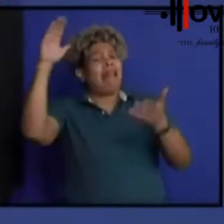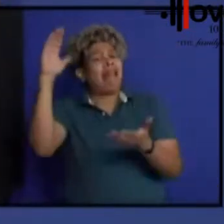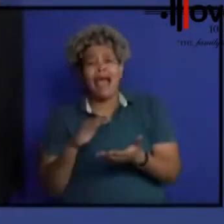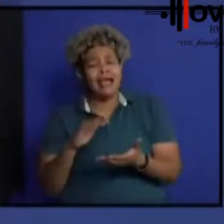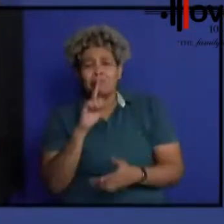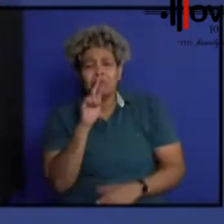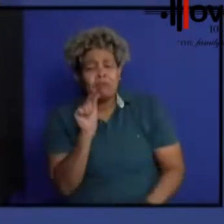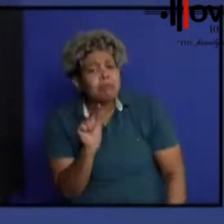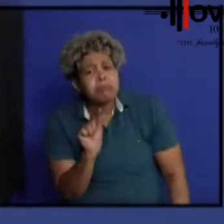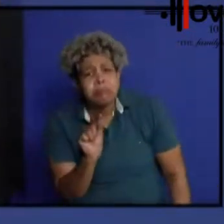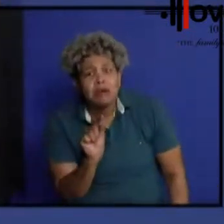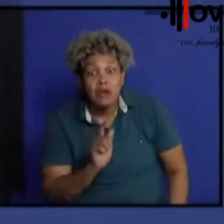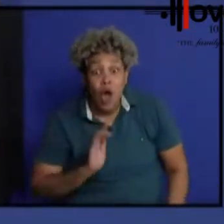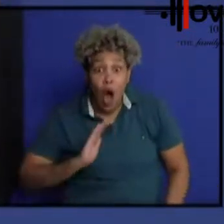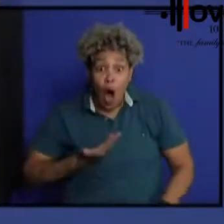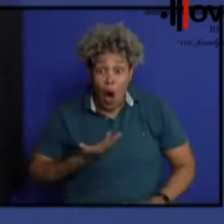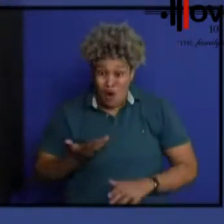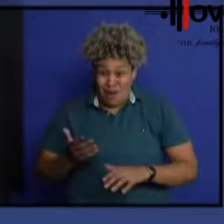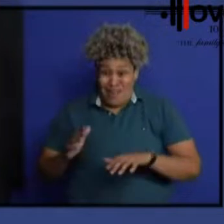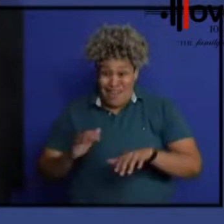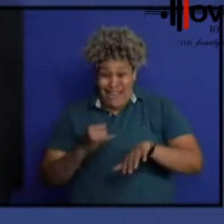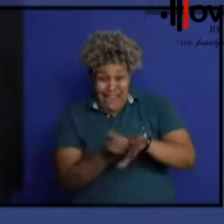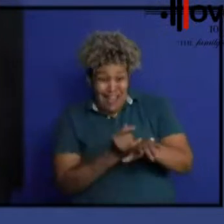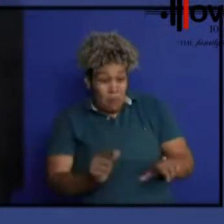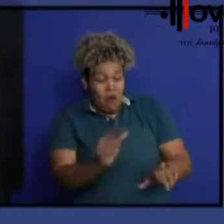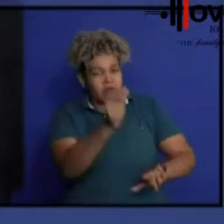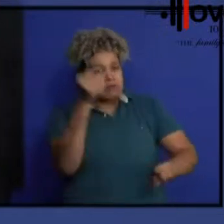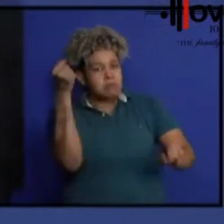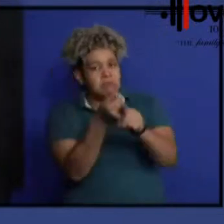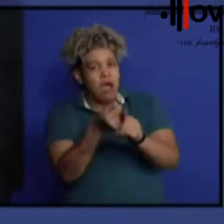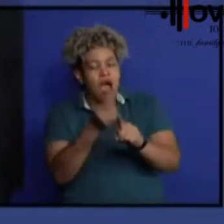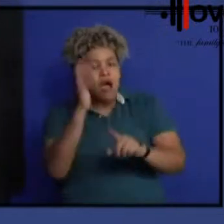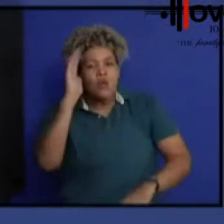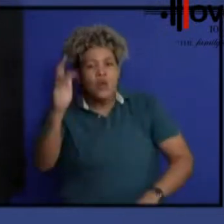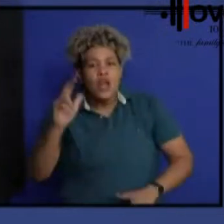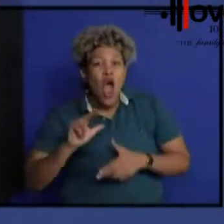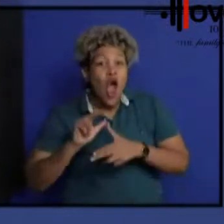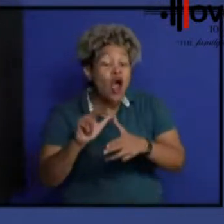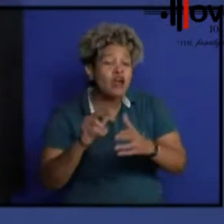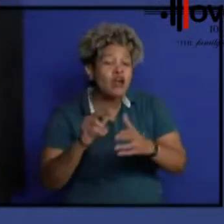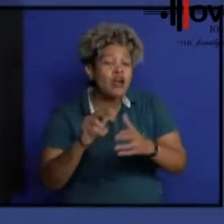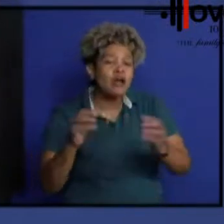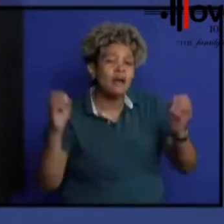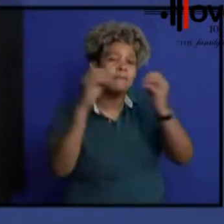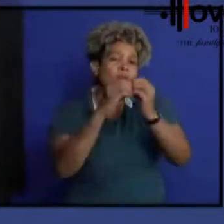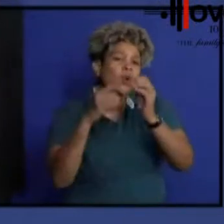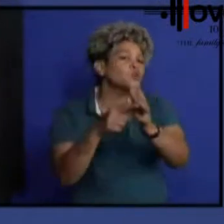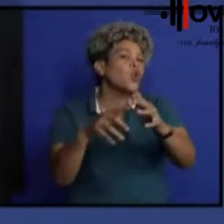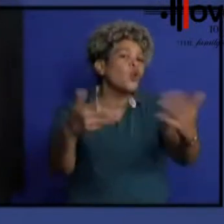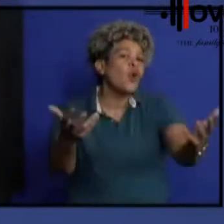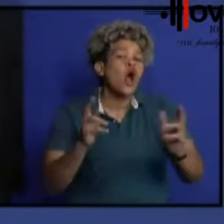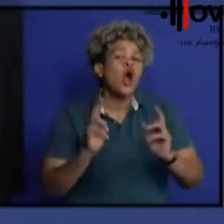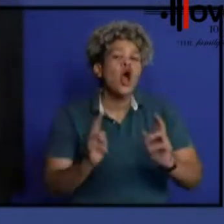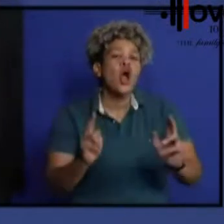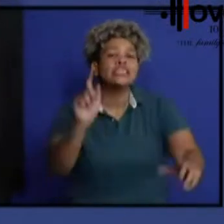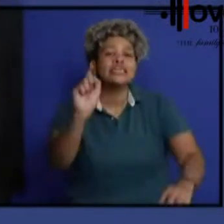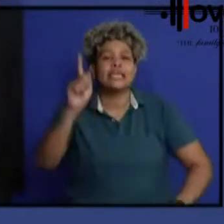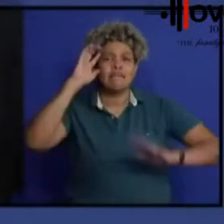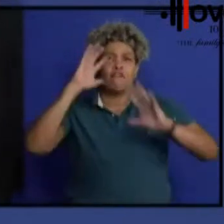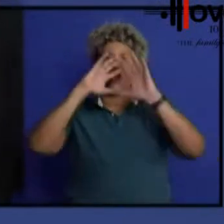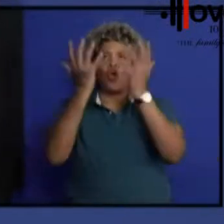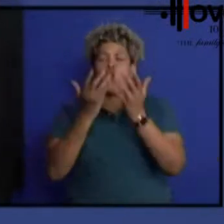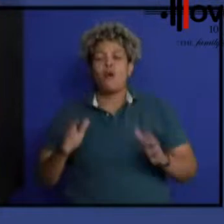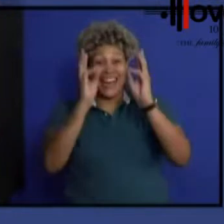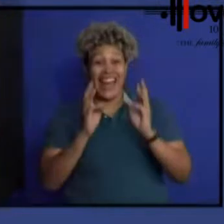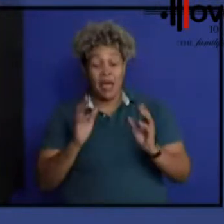bears the brunt of the impacts of climate change. The hurricane further highlights the urgent need for global climate action